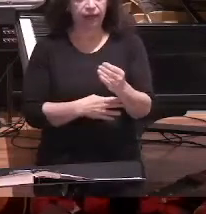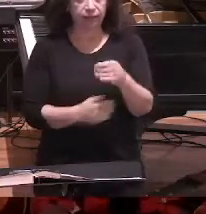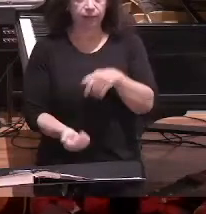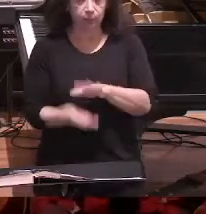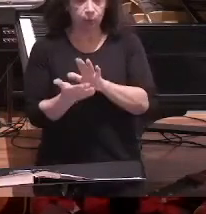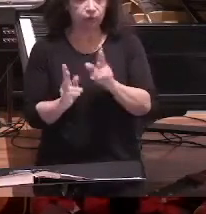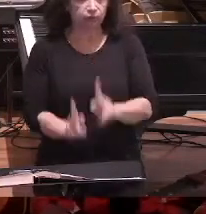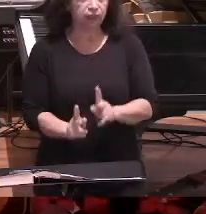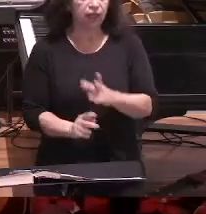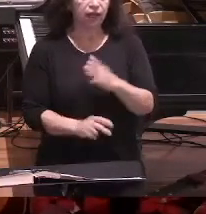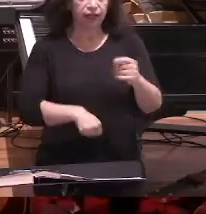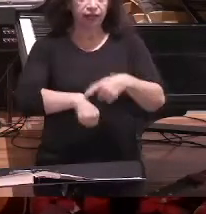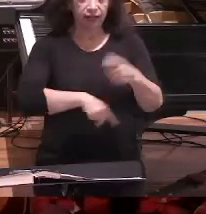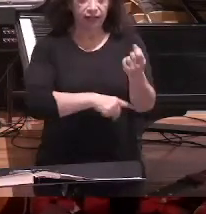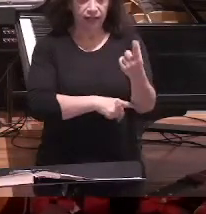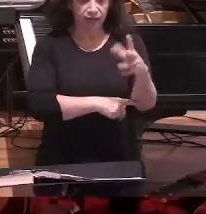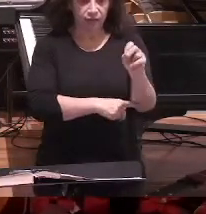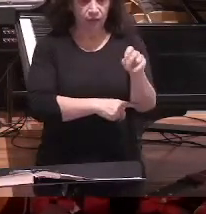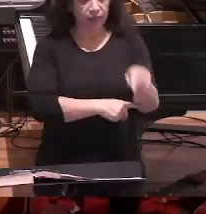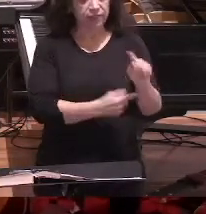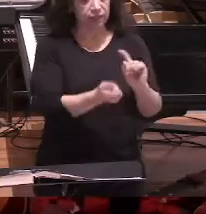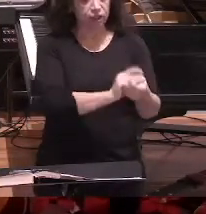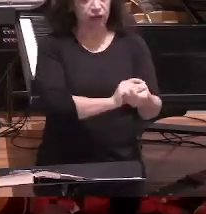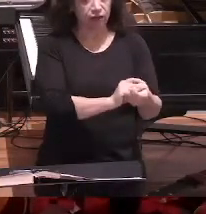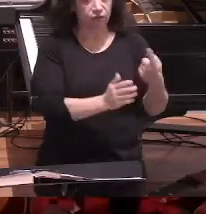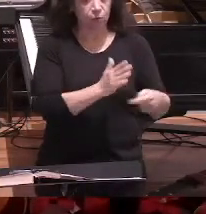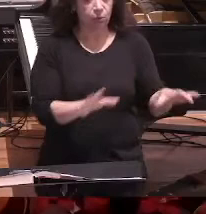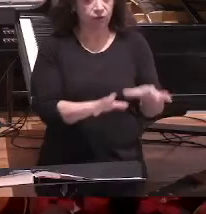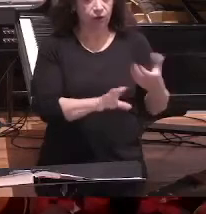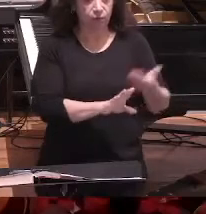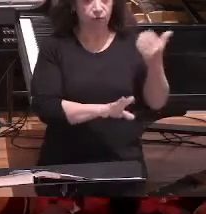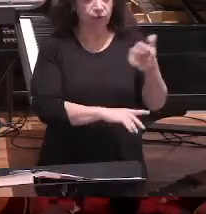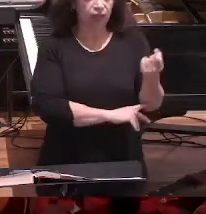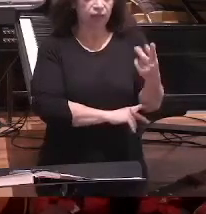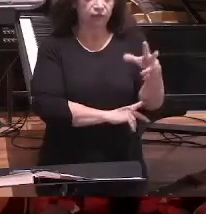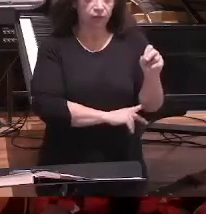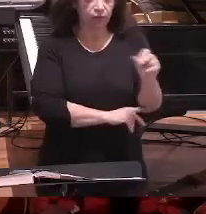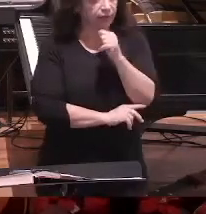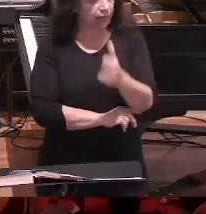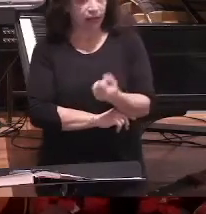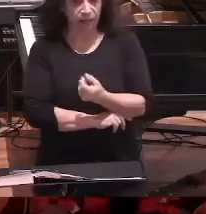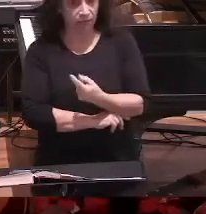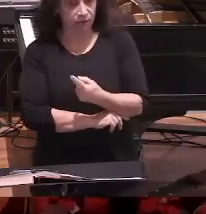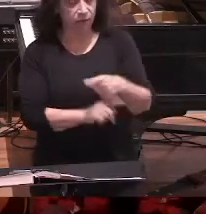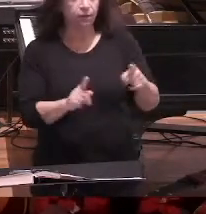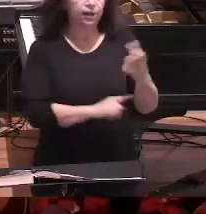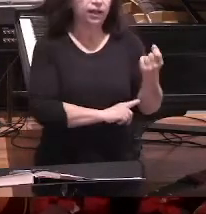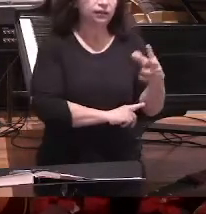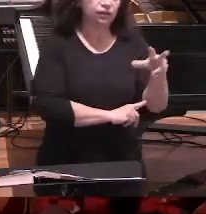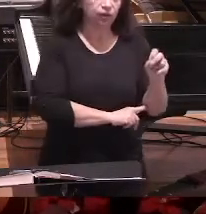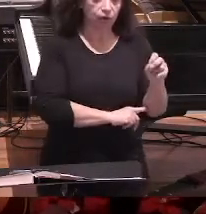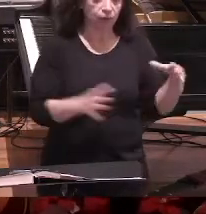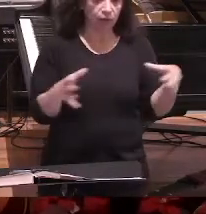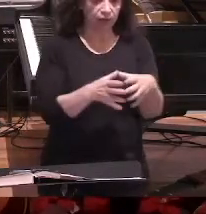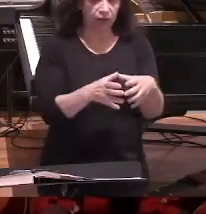at 11:30, and this is a change from what we have done in the past, at 11:30, not at 11, but at 11:30, we will gather